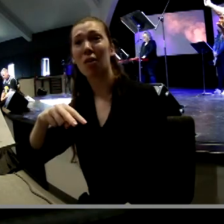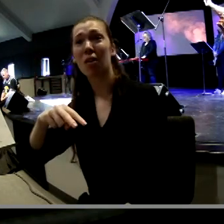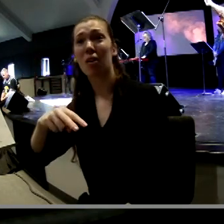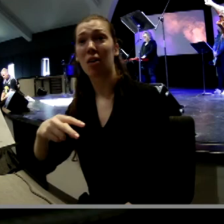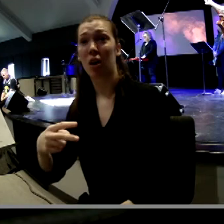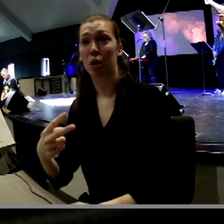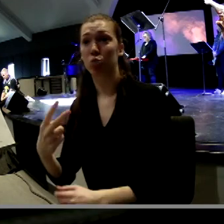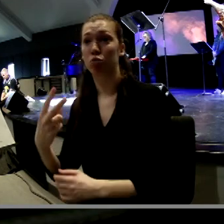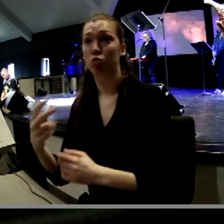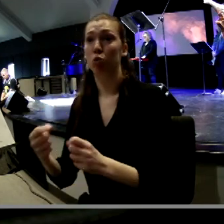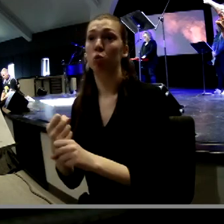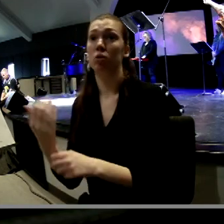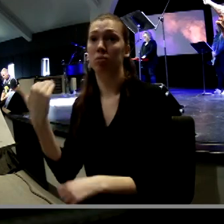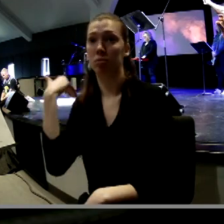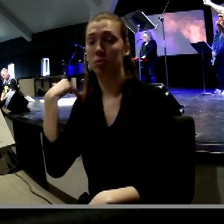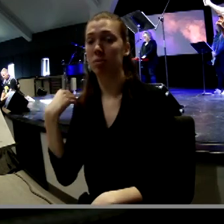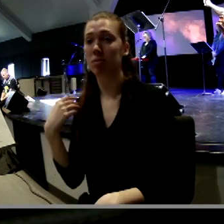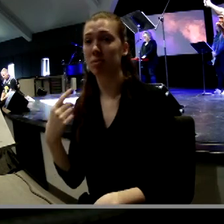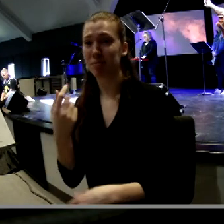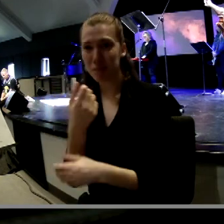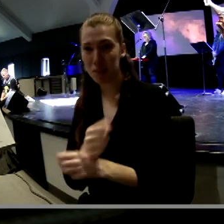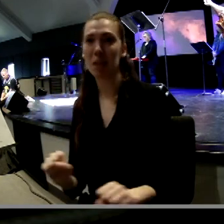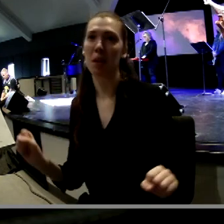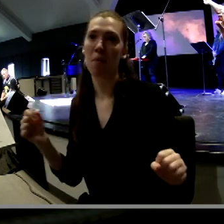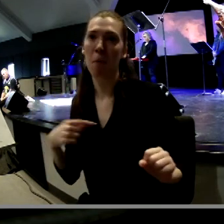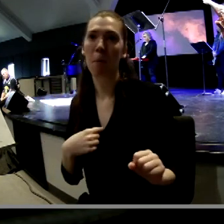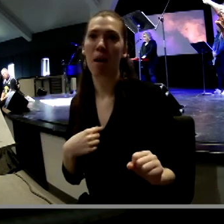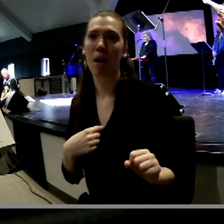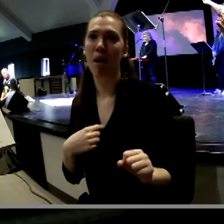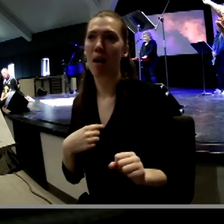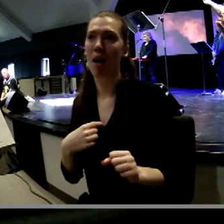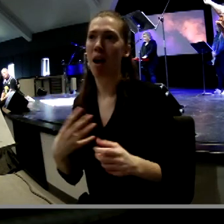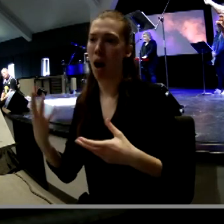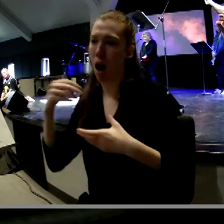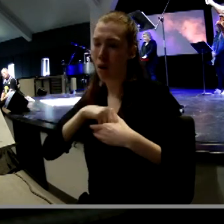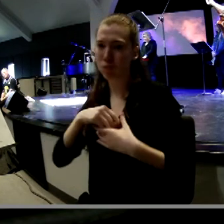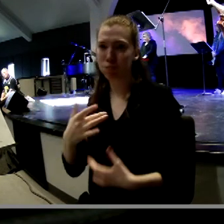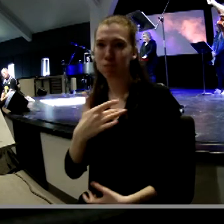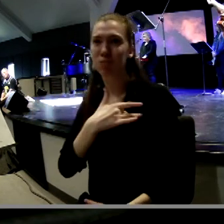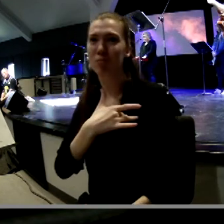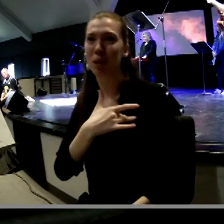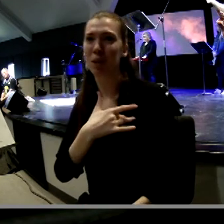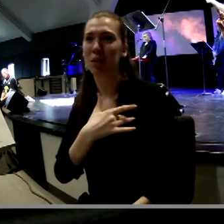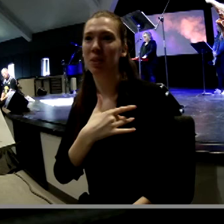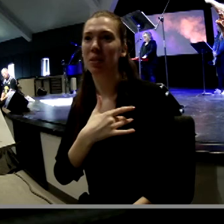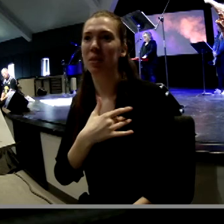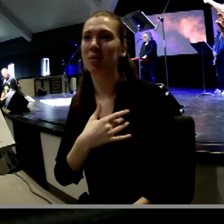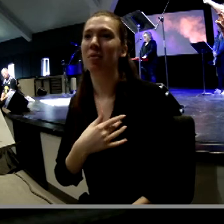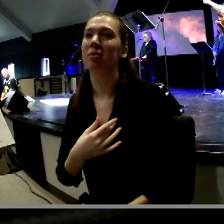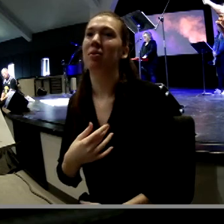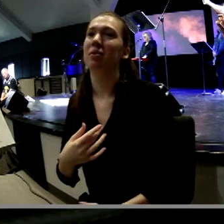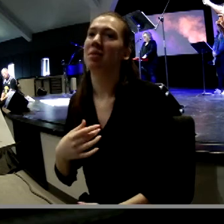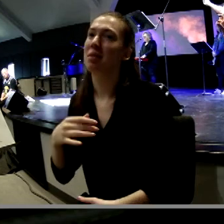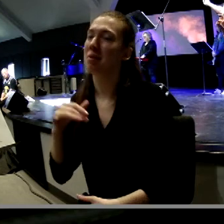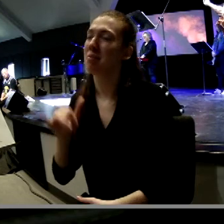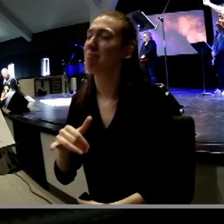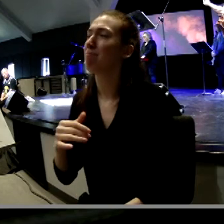2 years ago, He saved me. He made my heart. And for that, I thank you.